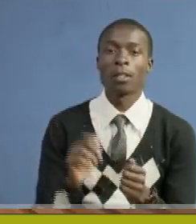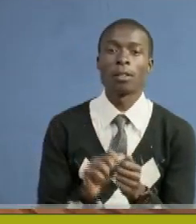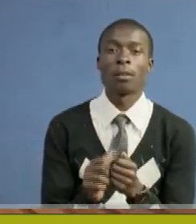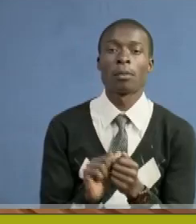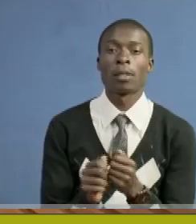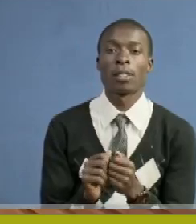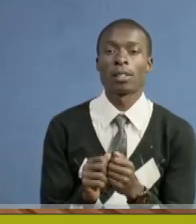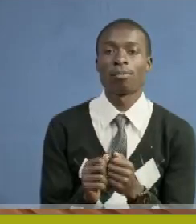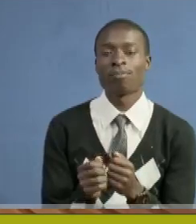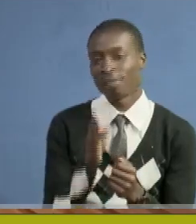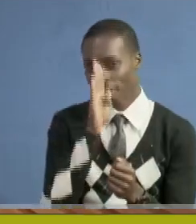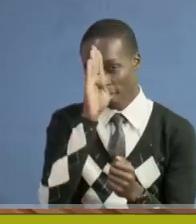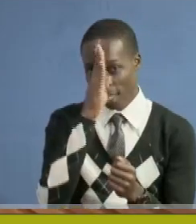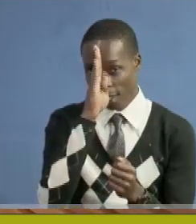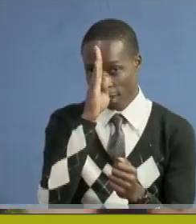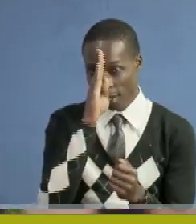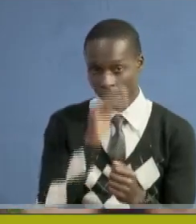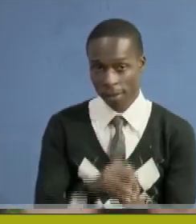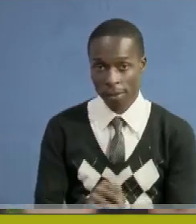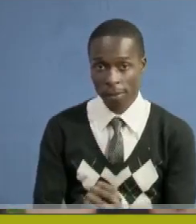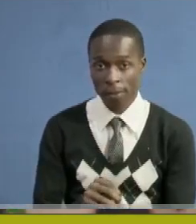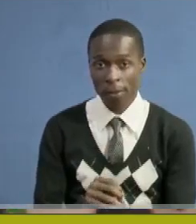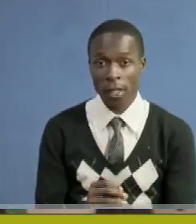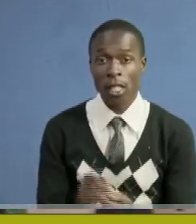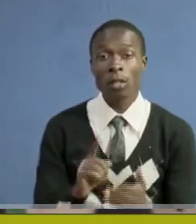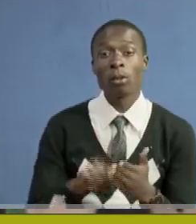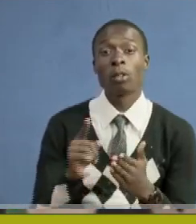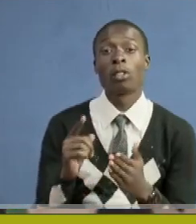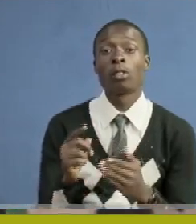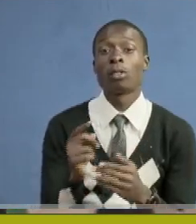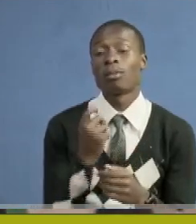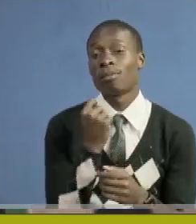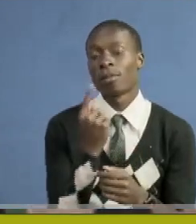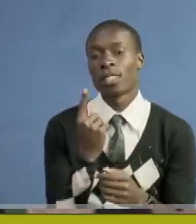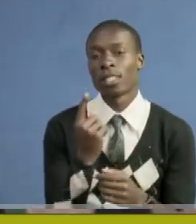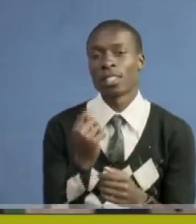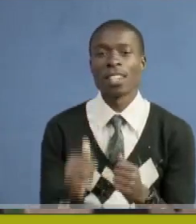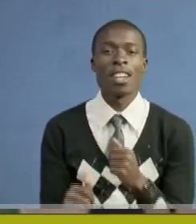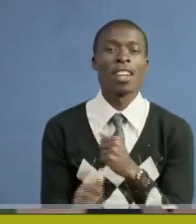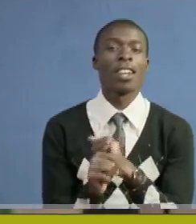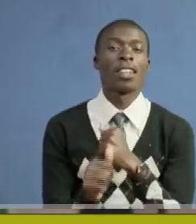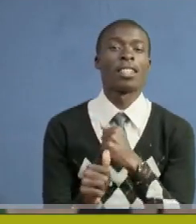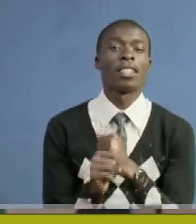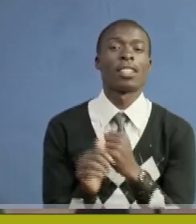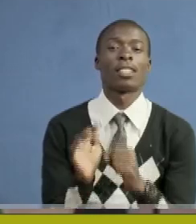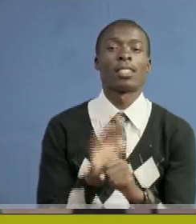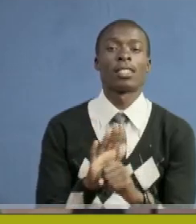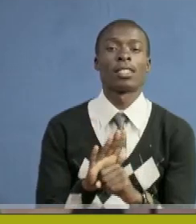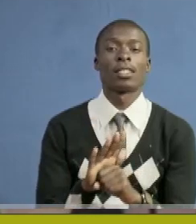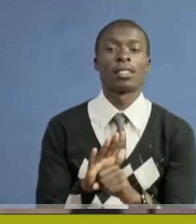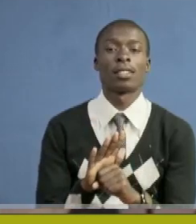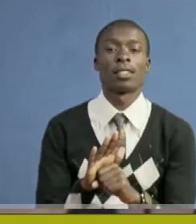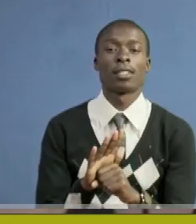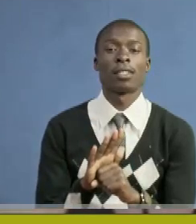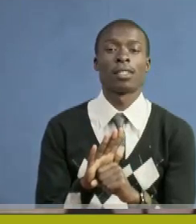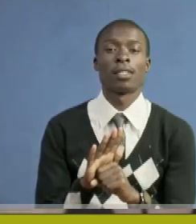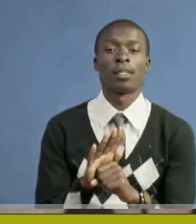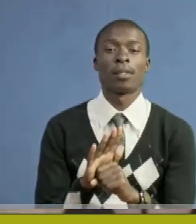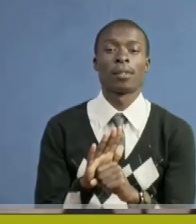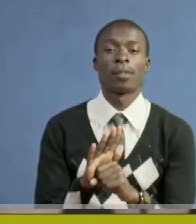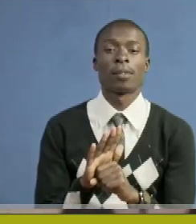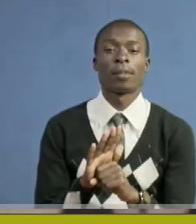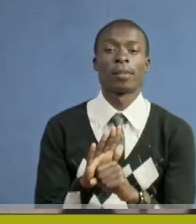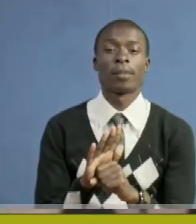wake ni kutiliwa shaka. Waziri, what you are saying is very dangerous. It's possible for the sugar